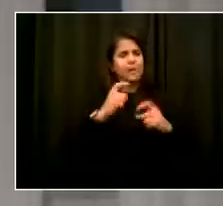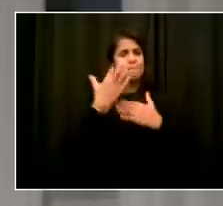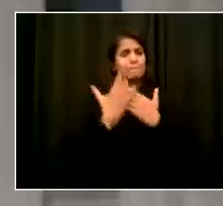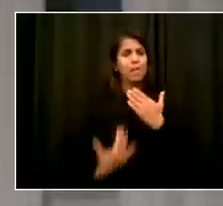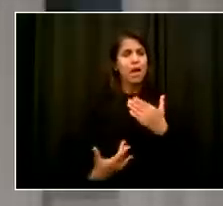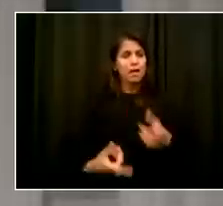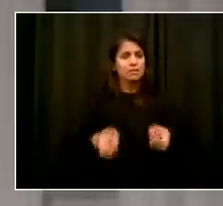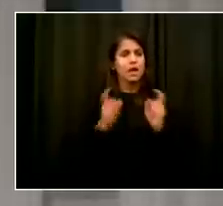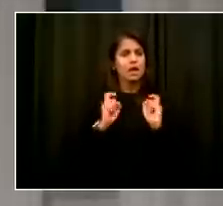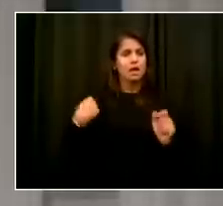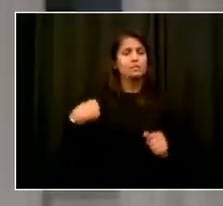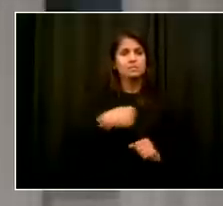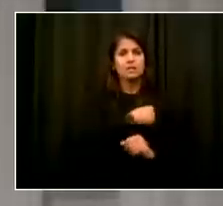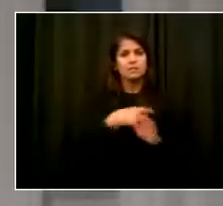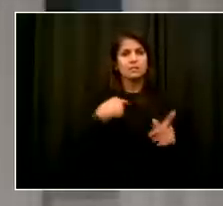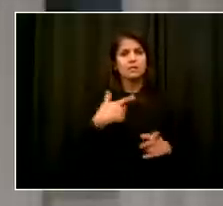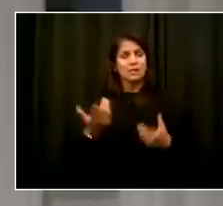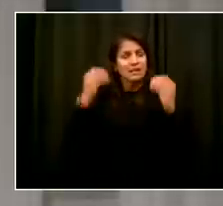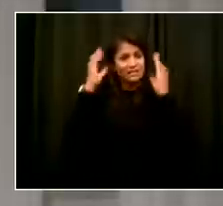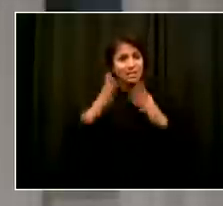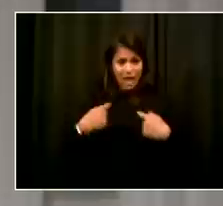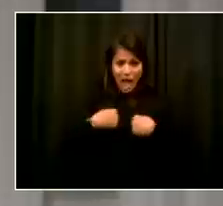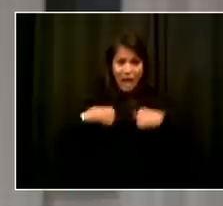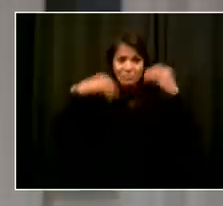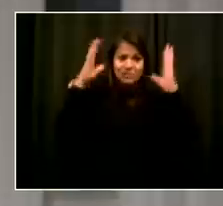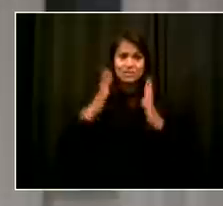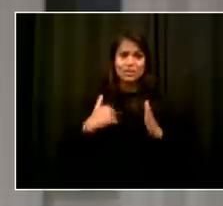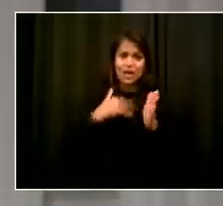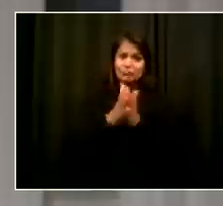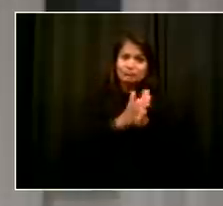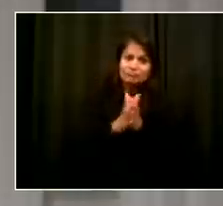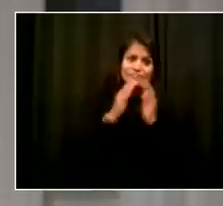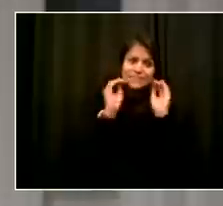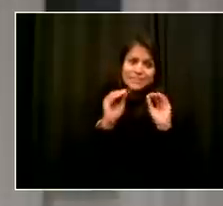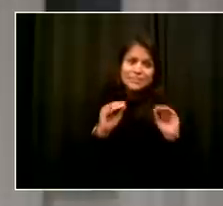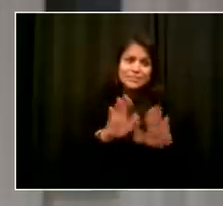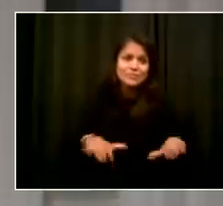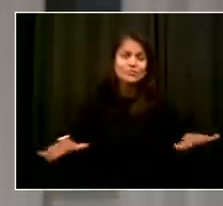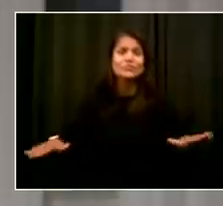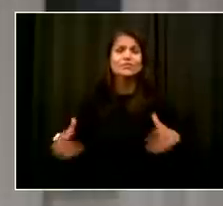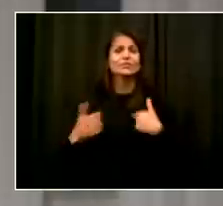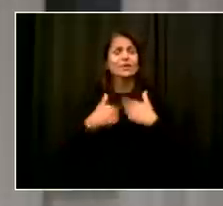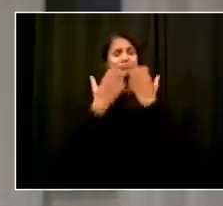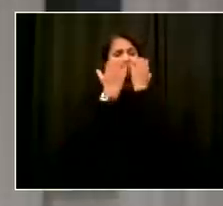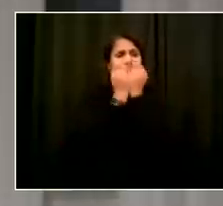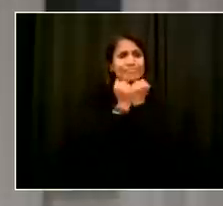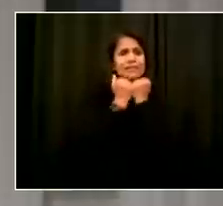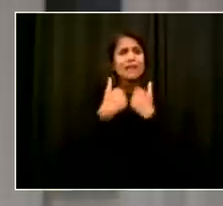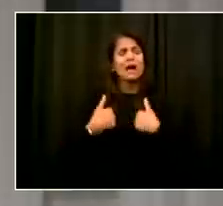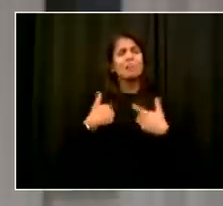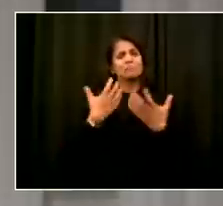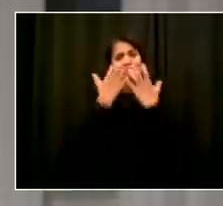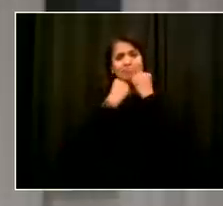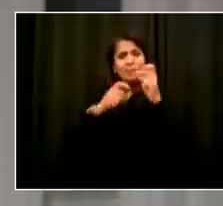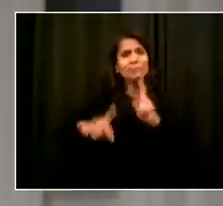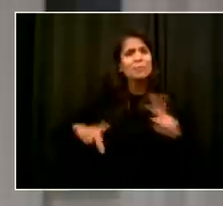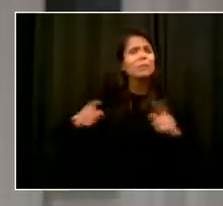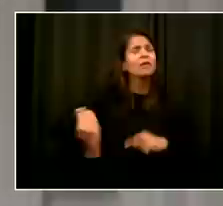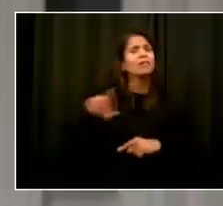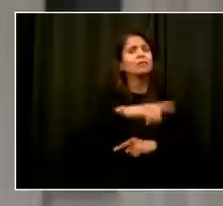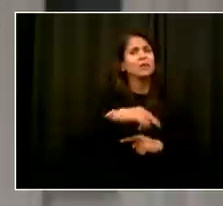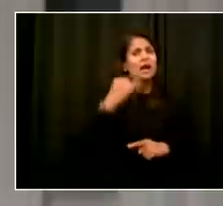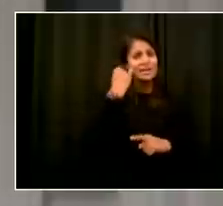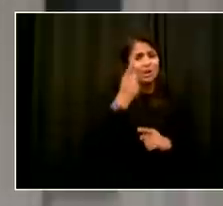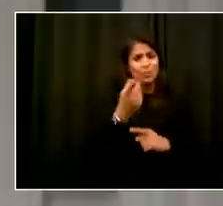York City remain strong and stay strong. If you are healthy and able to give blood, I am asking you, please, please do